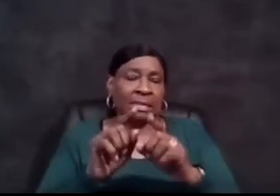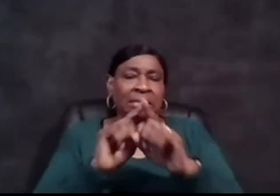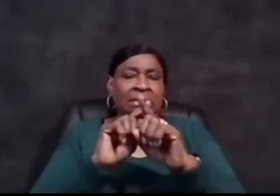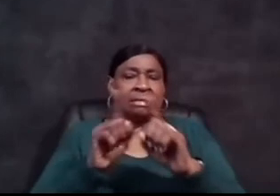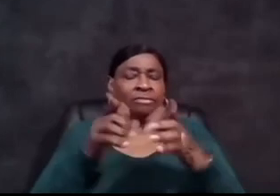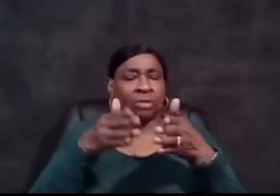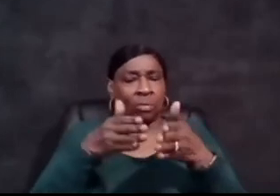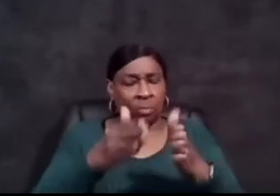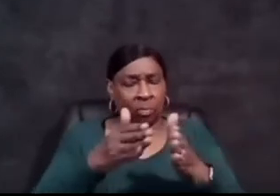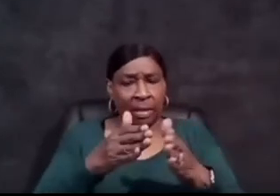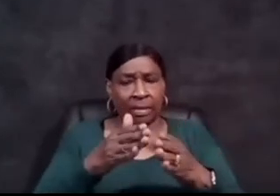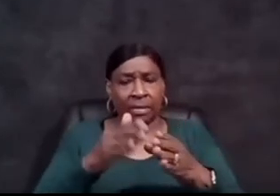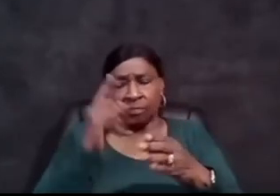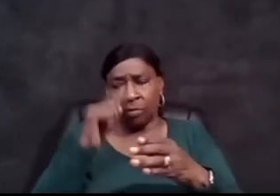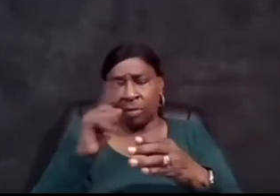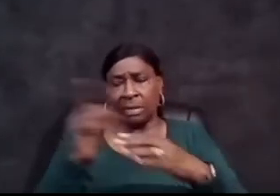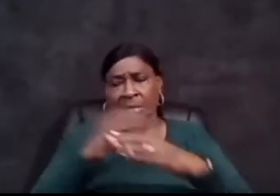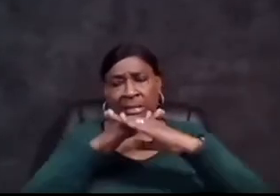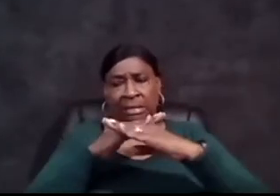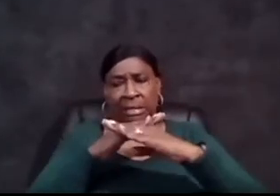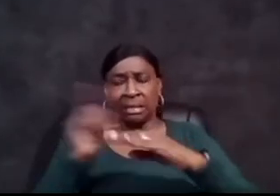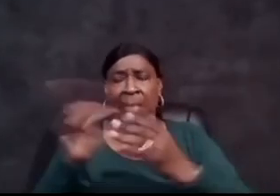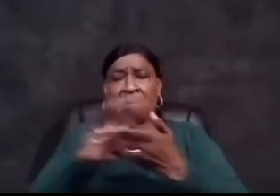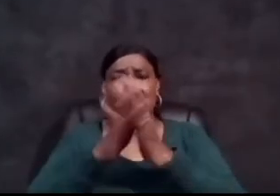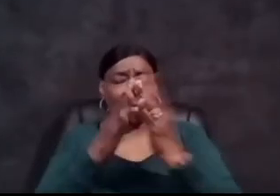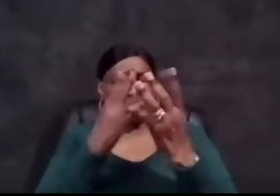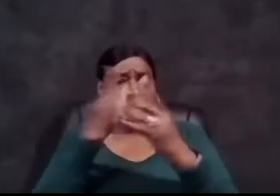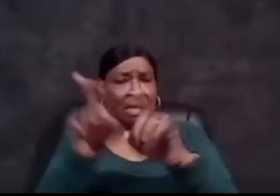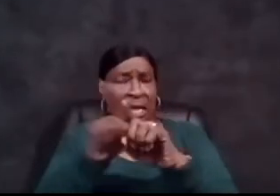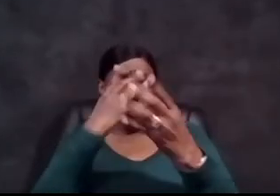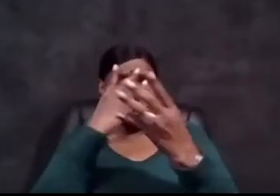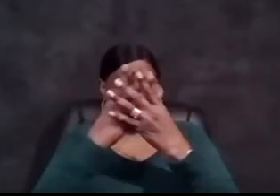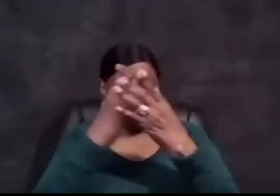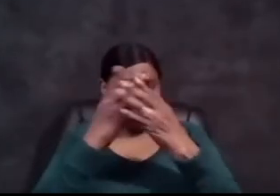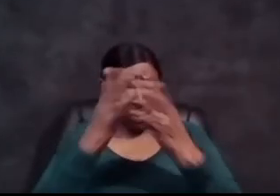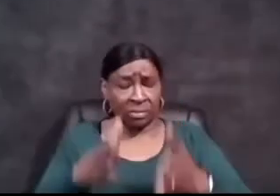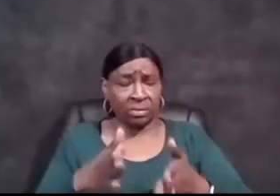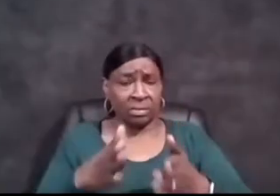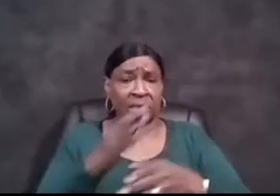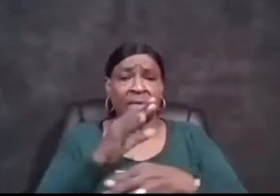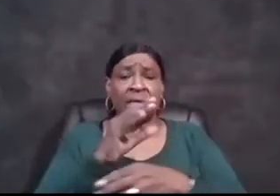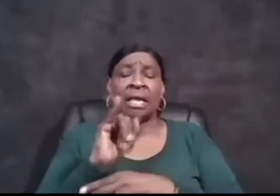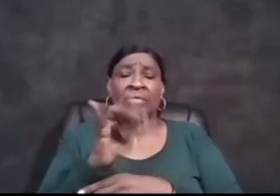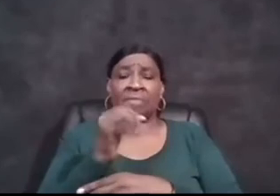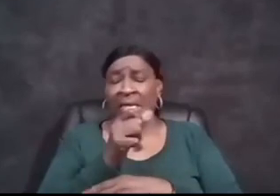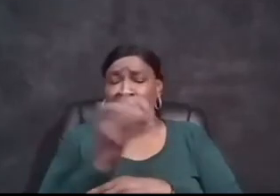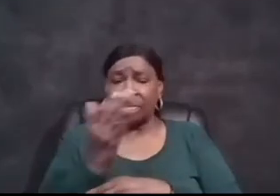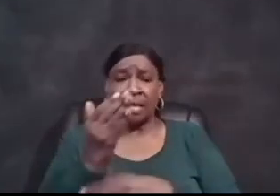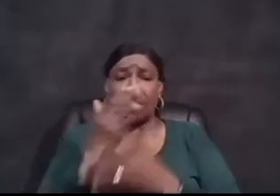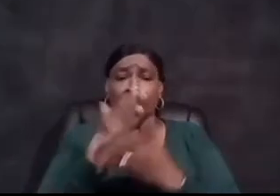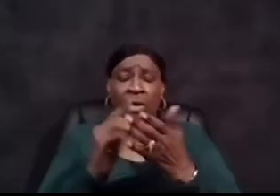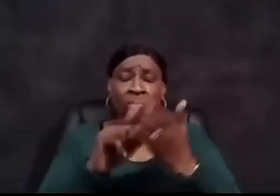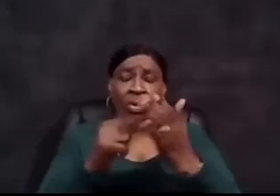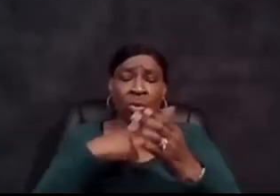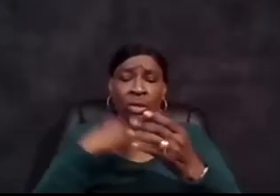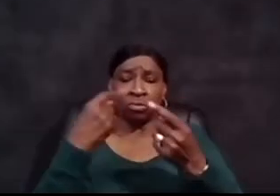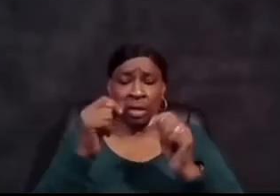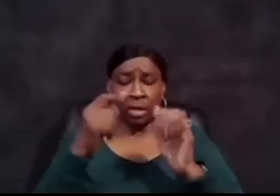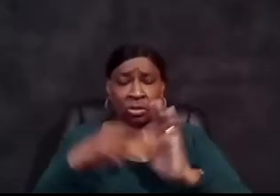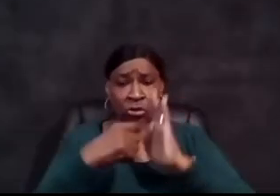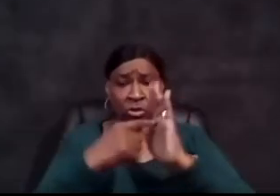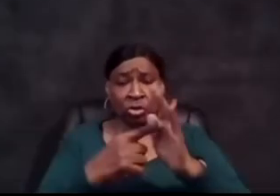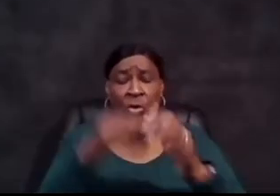detention, which becomes like incarceration, right? And if anything, part of what we were trying to show within